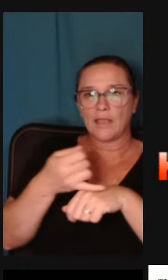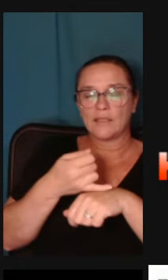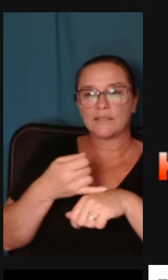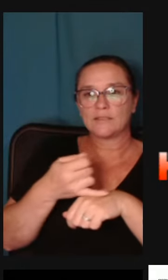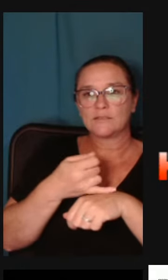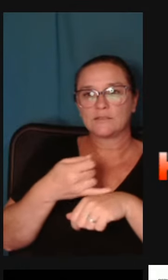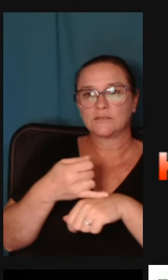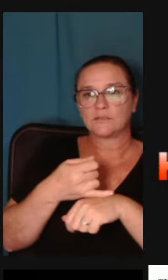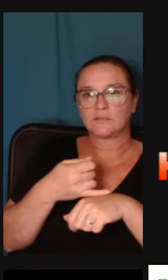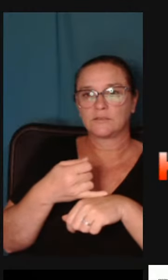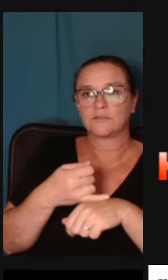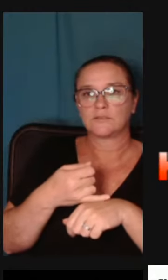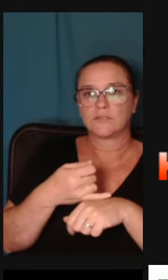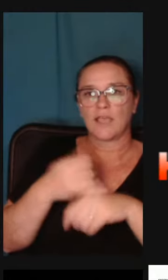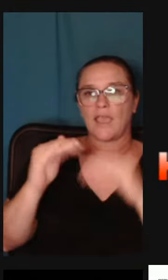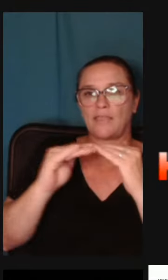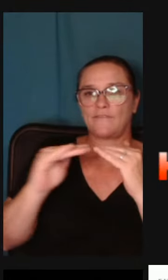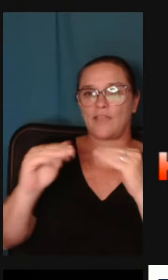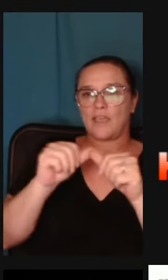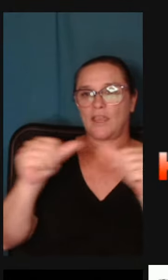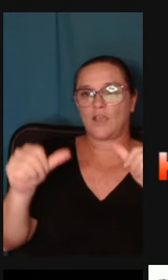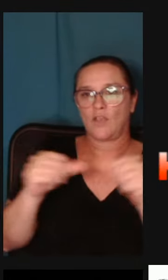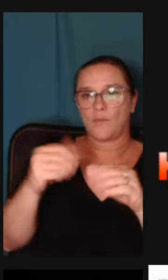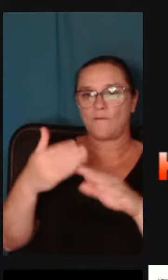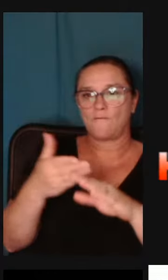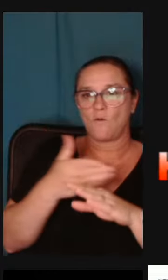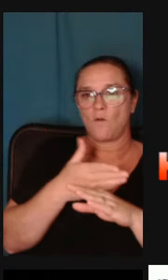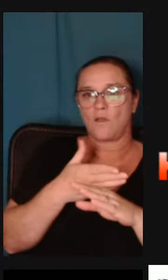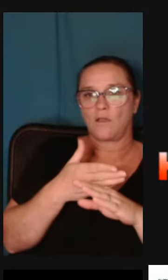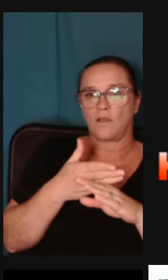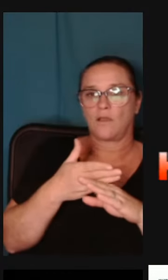tidal flat offshore before.